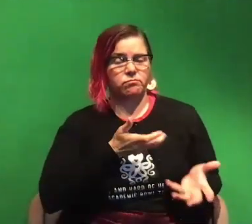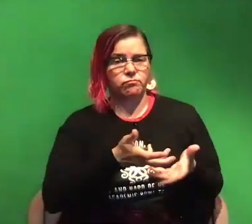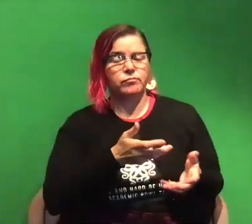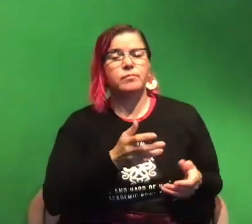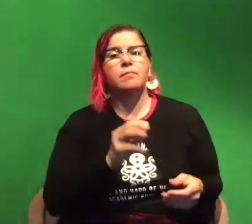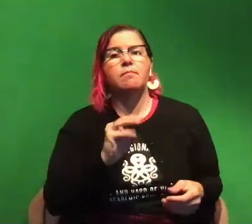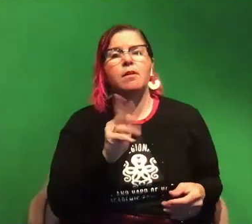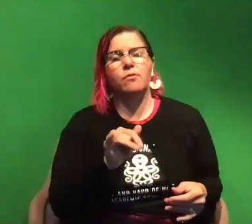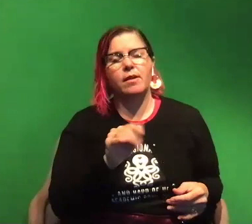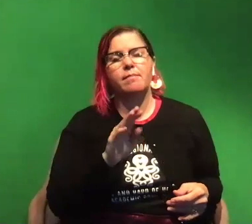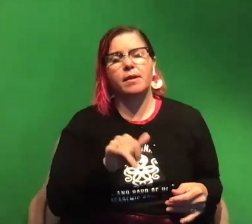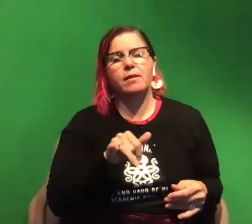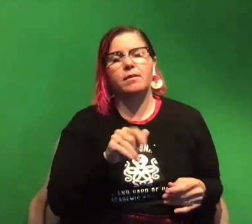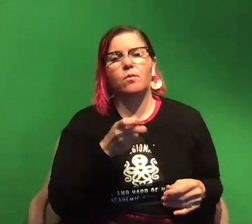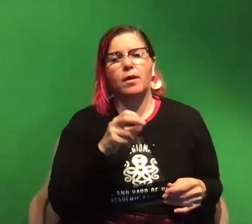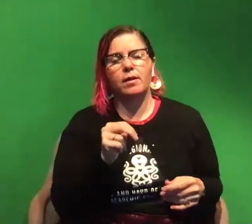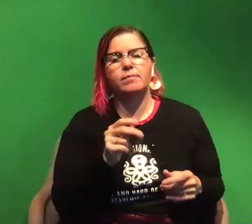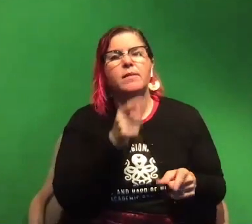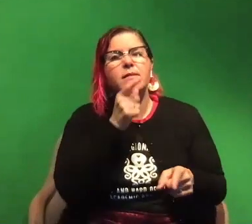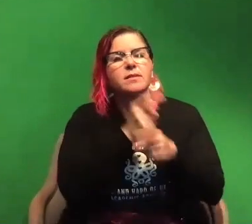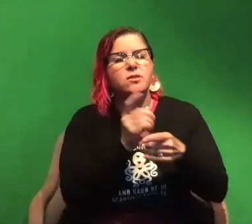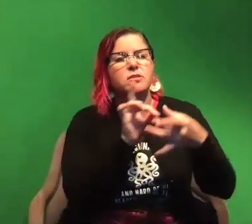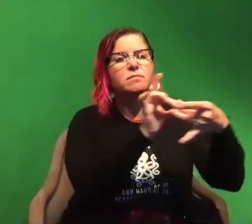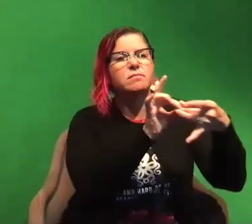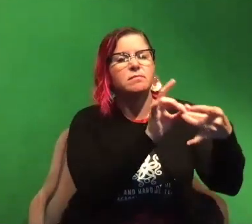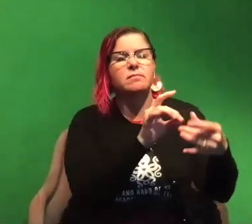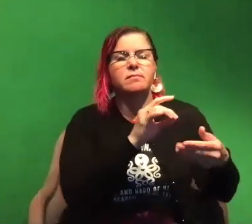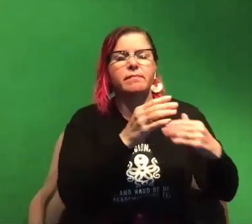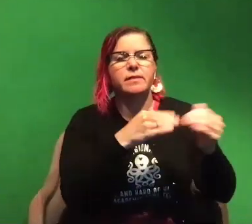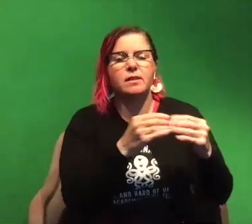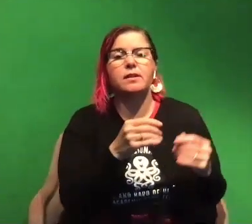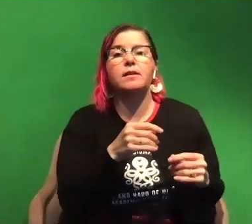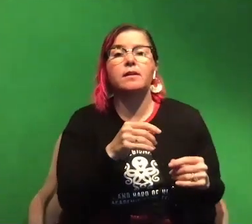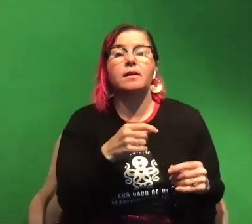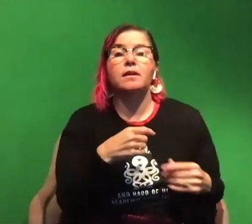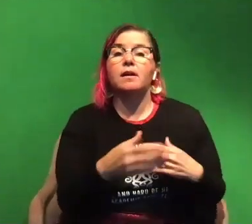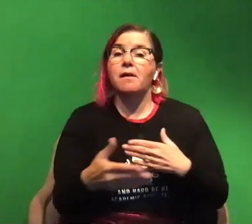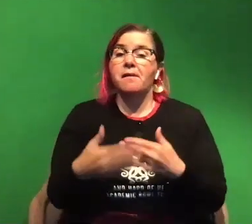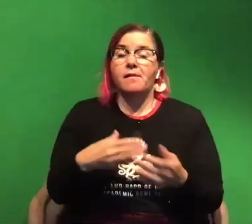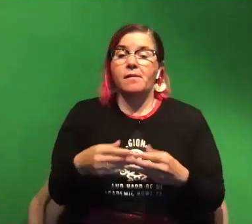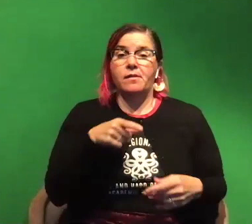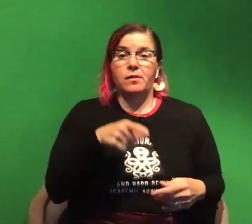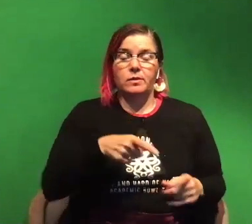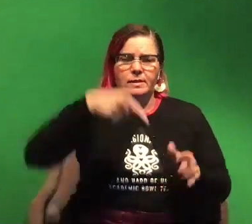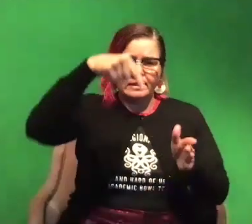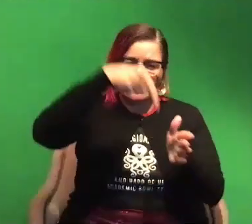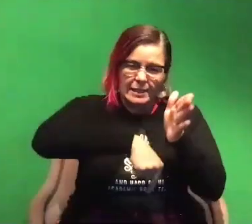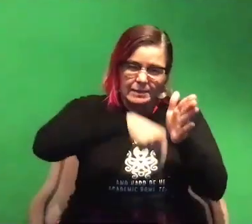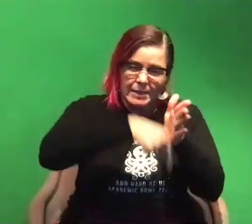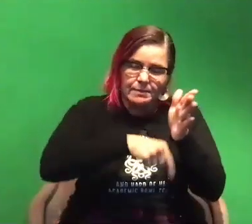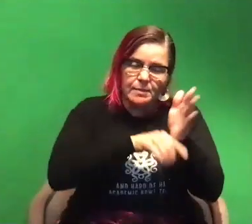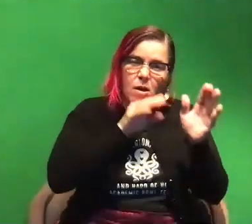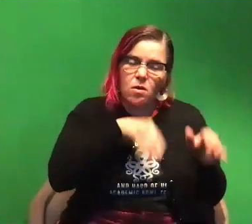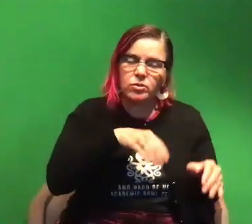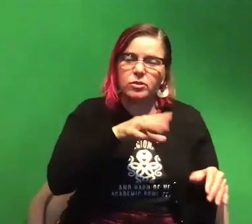Monterey Bay Aquarium working with our sister institution, Mbari. And I can tell you that even some of these very, very deep sea